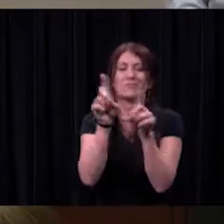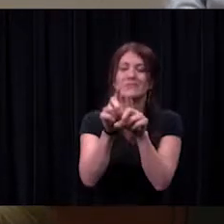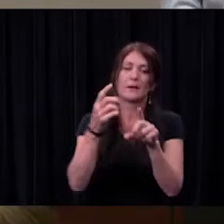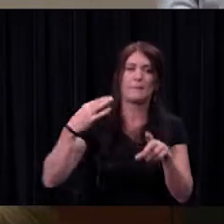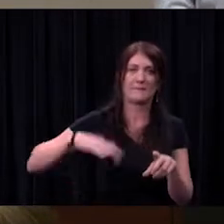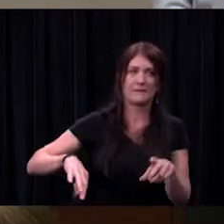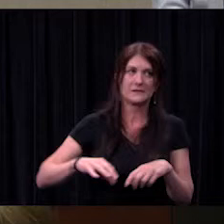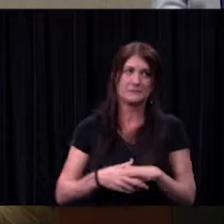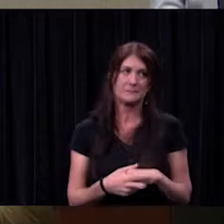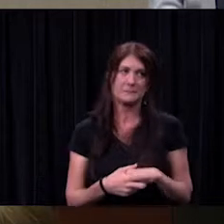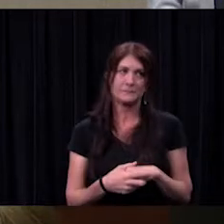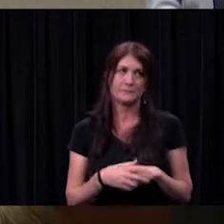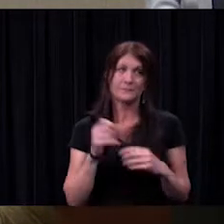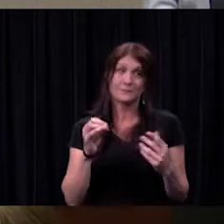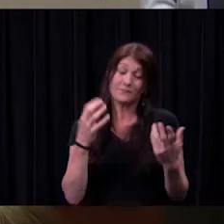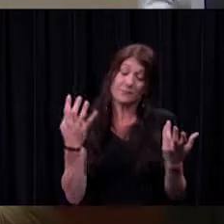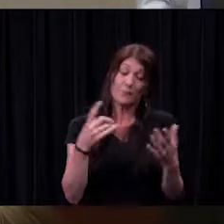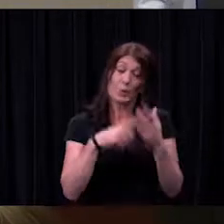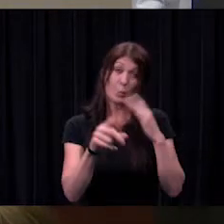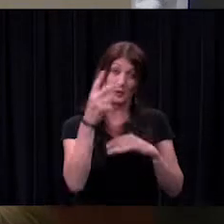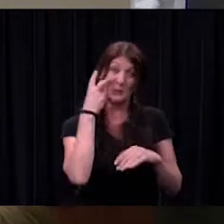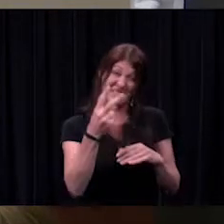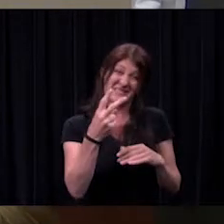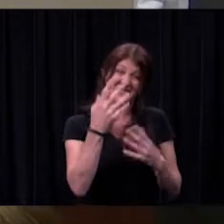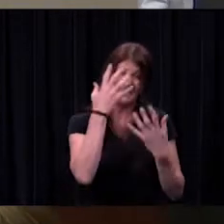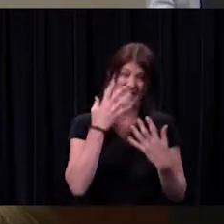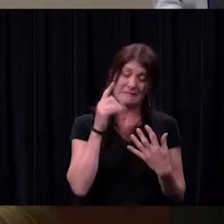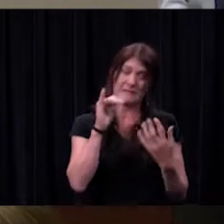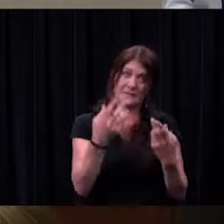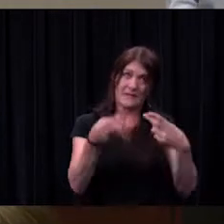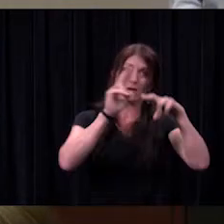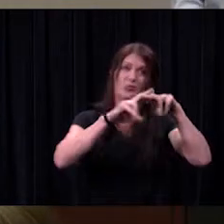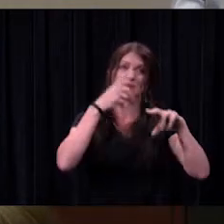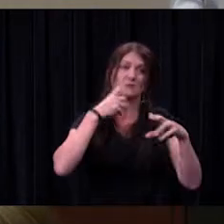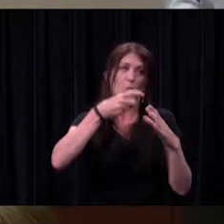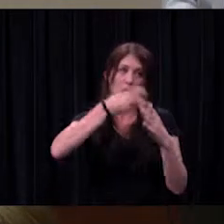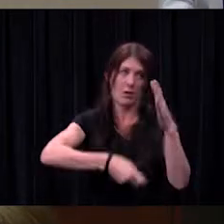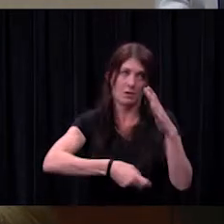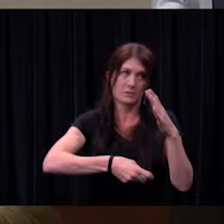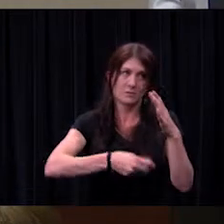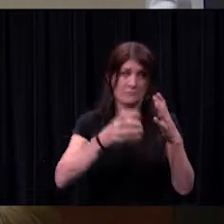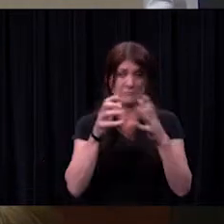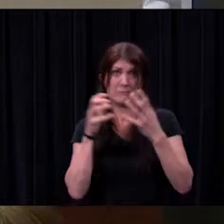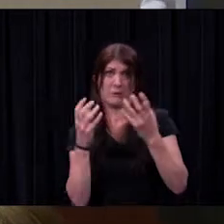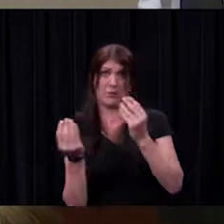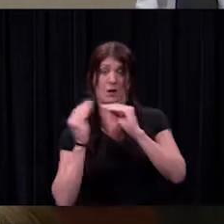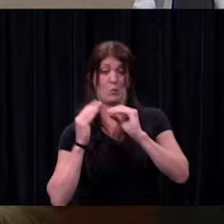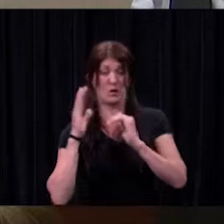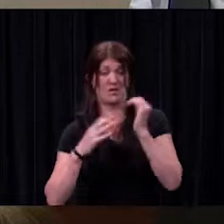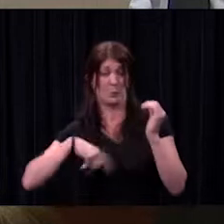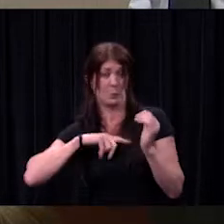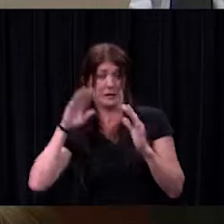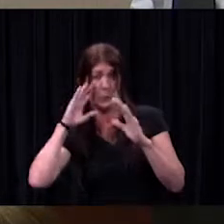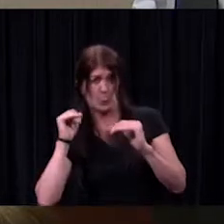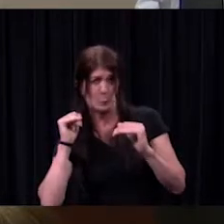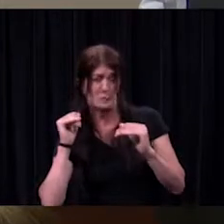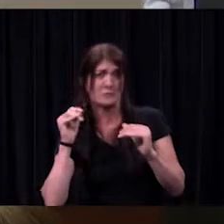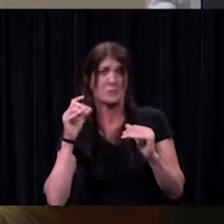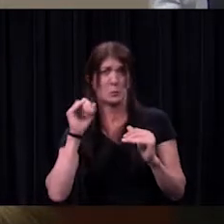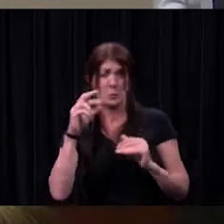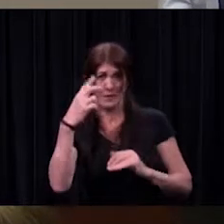is, unfortunately, an increase on the premiums. Much more than what we had